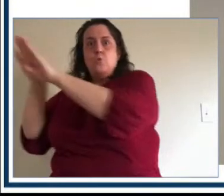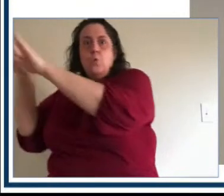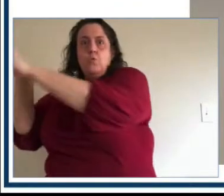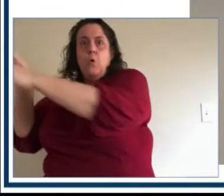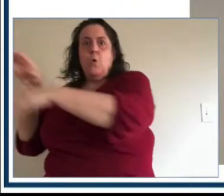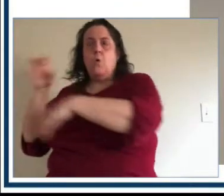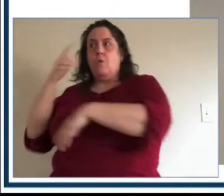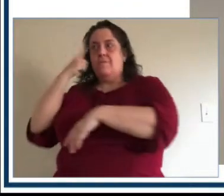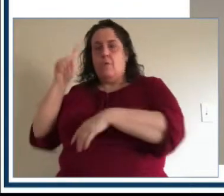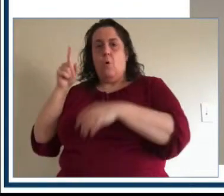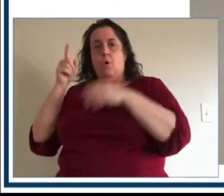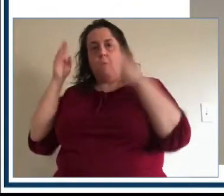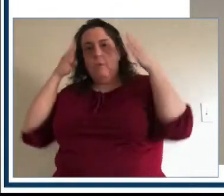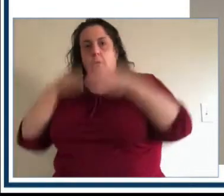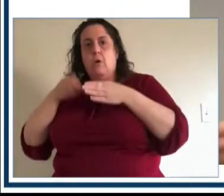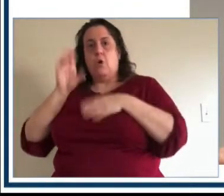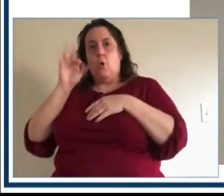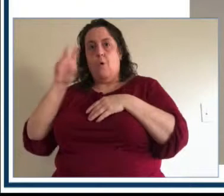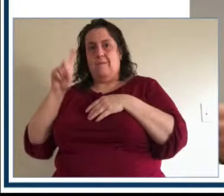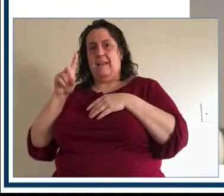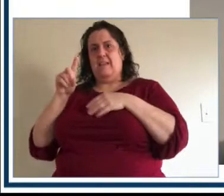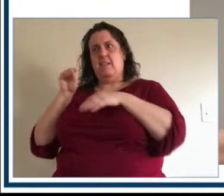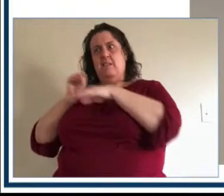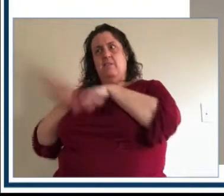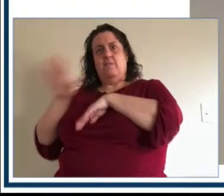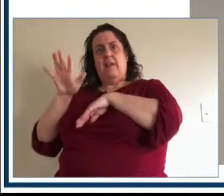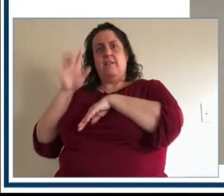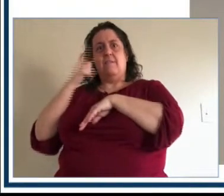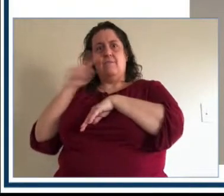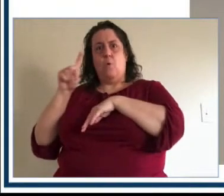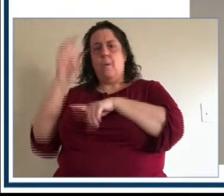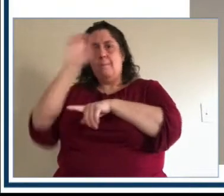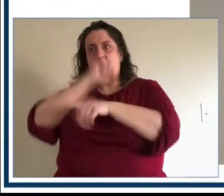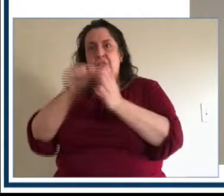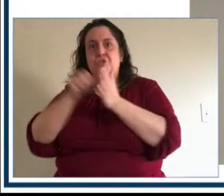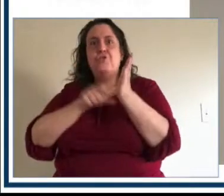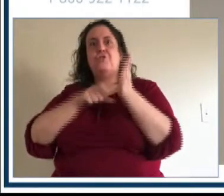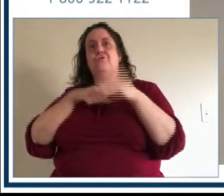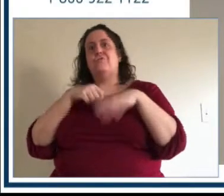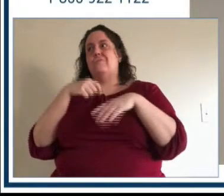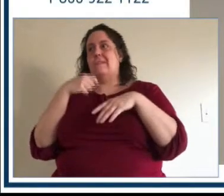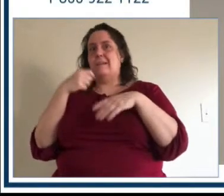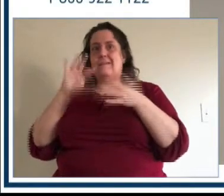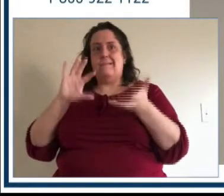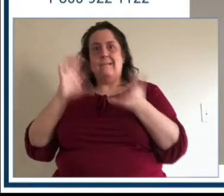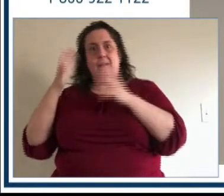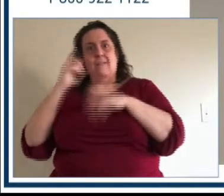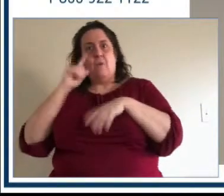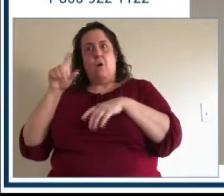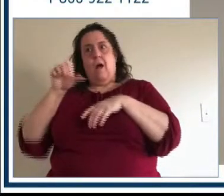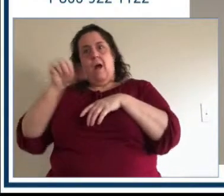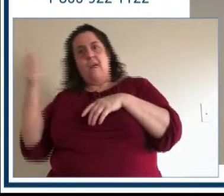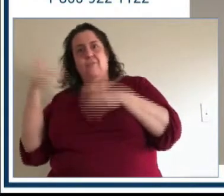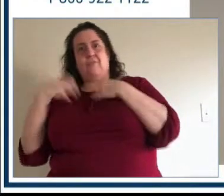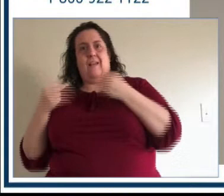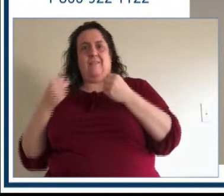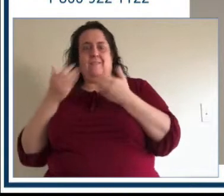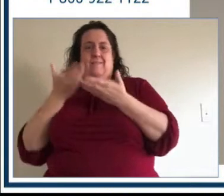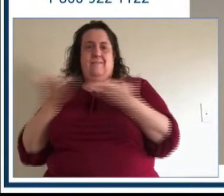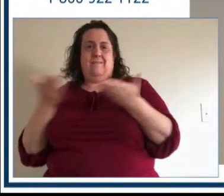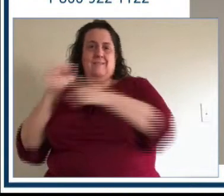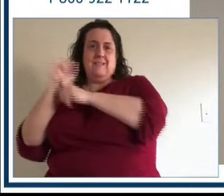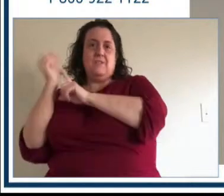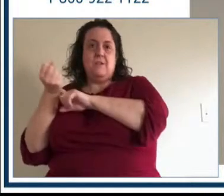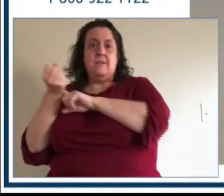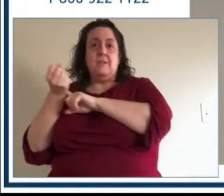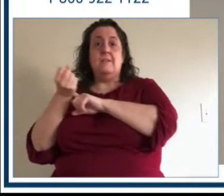of impacts on people's health in terms of missed surgeries and all those kind of things. So our goal is really focused on limiting the